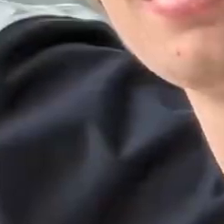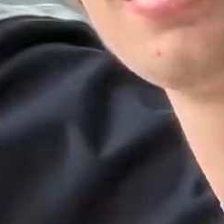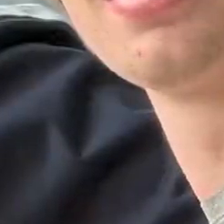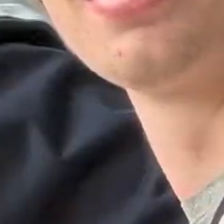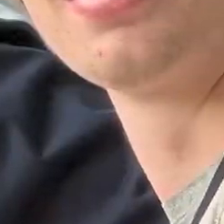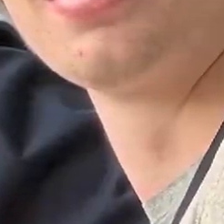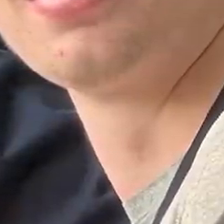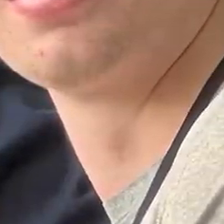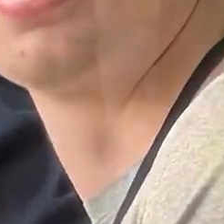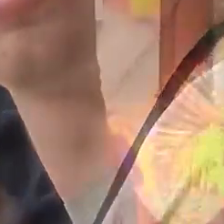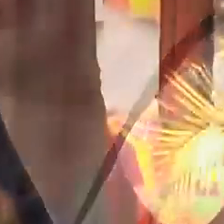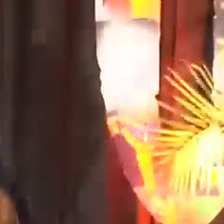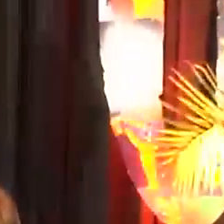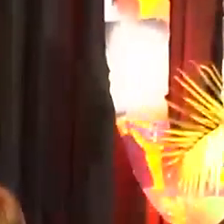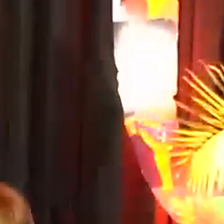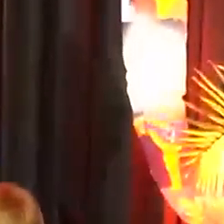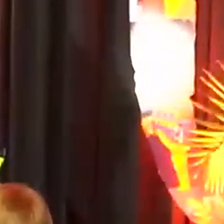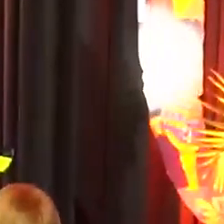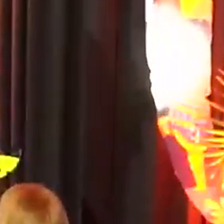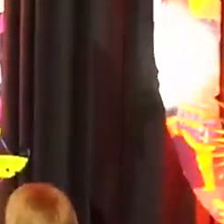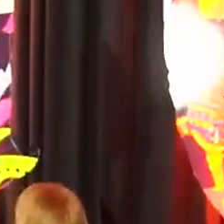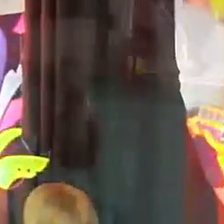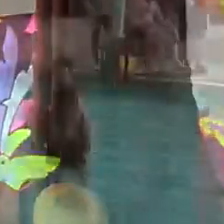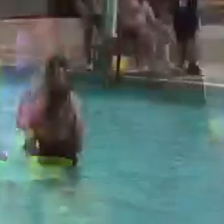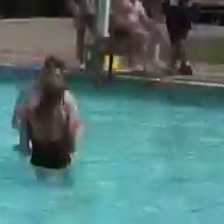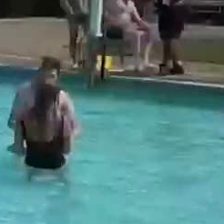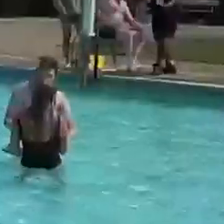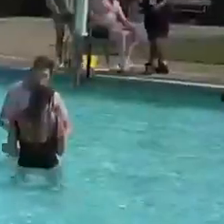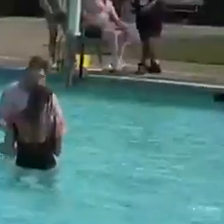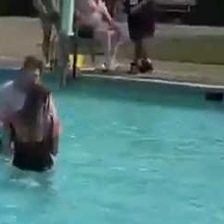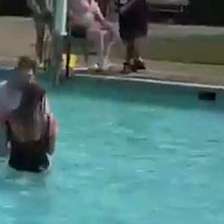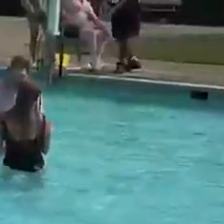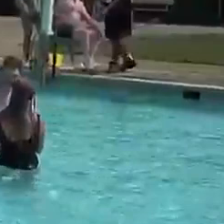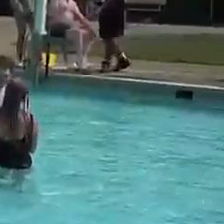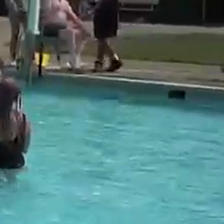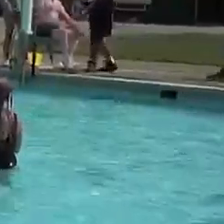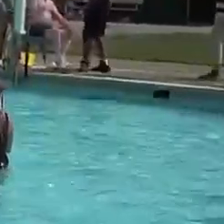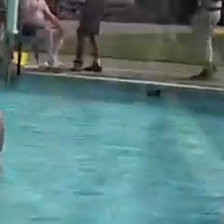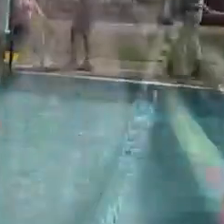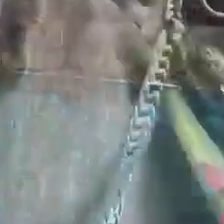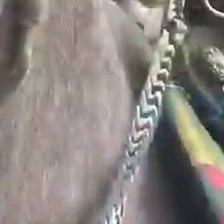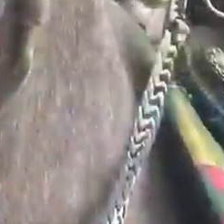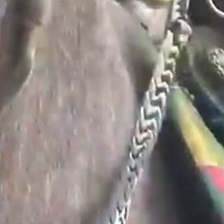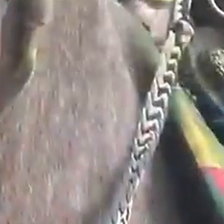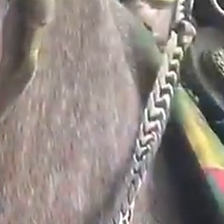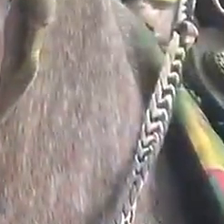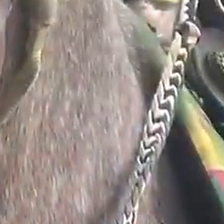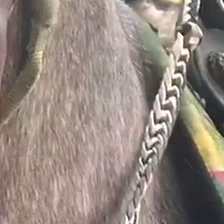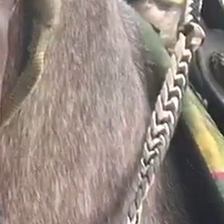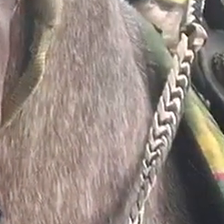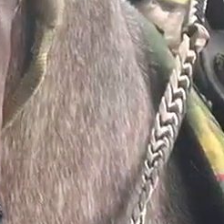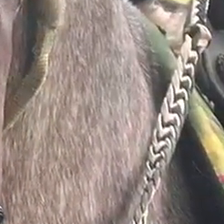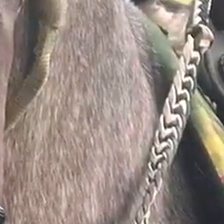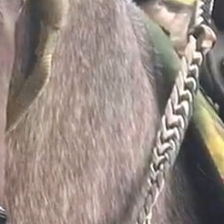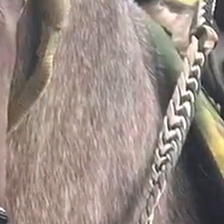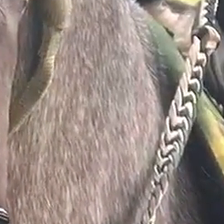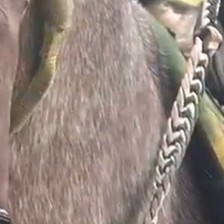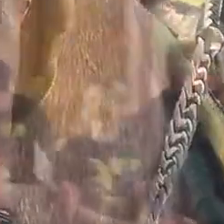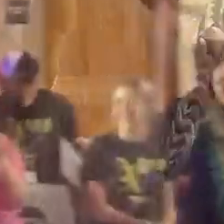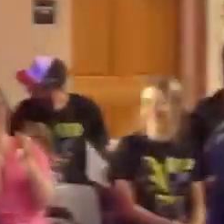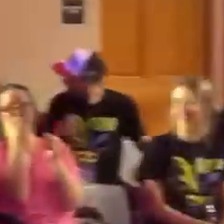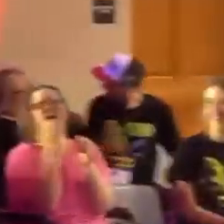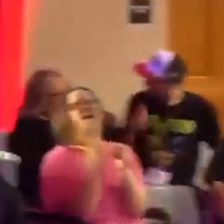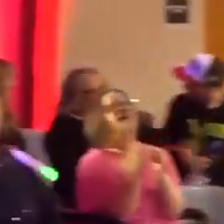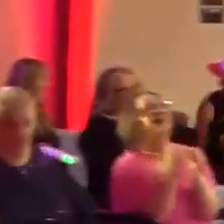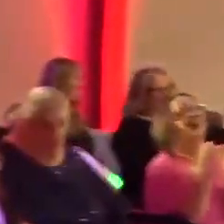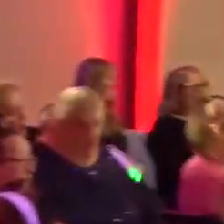Thanks to Wood County Society, Camp Echo is held for adults with disabilities each June at Cedar Lakes in Ripley. For over half a century, Camp Echo has provided